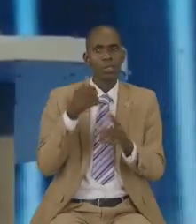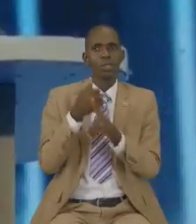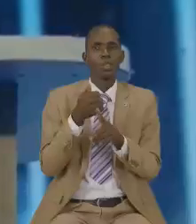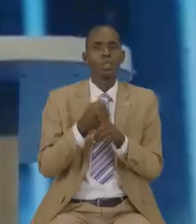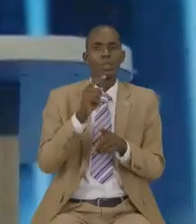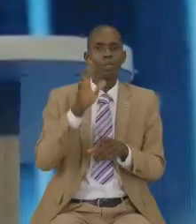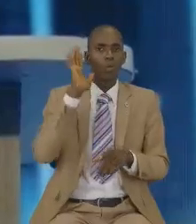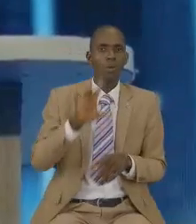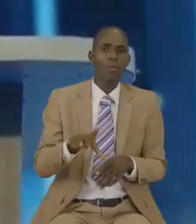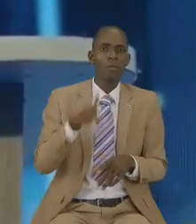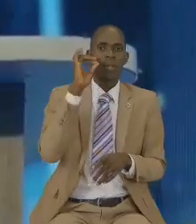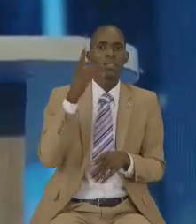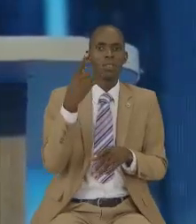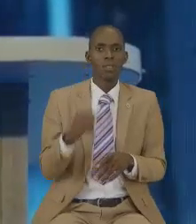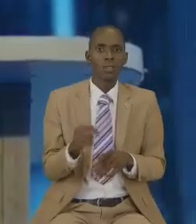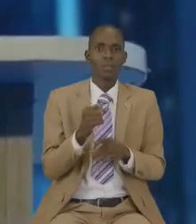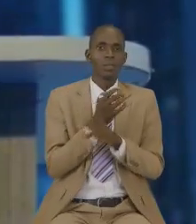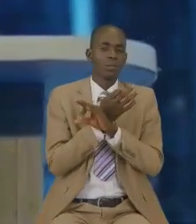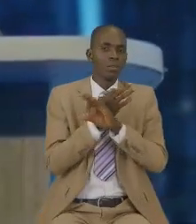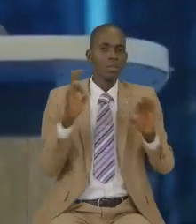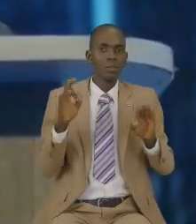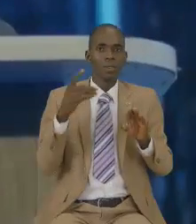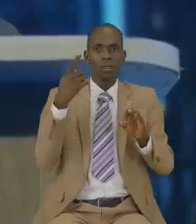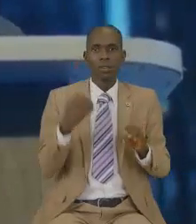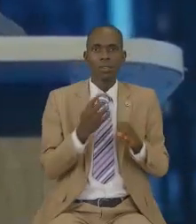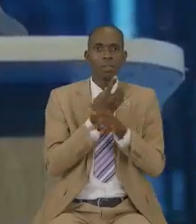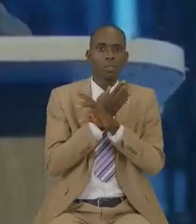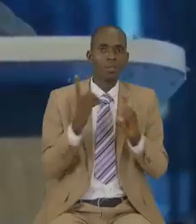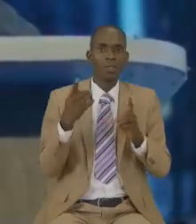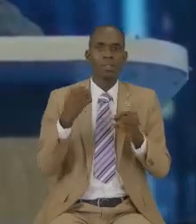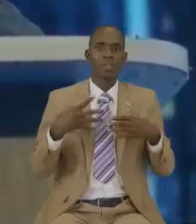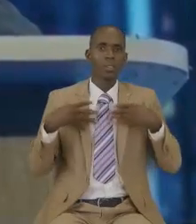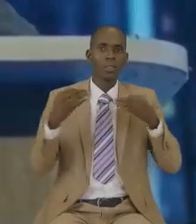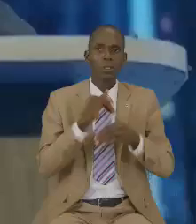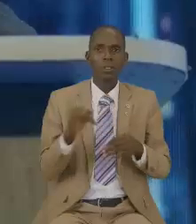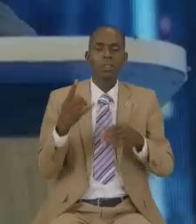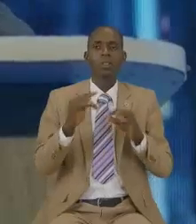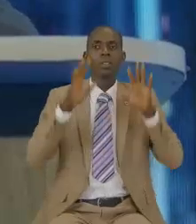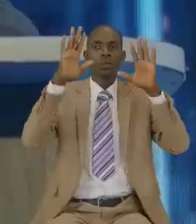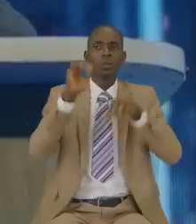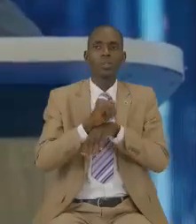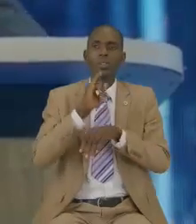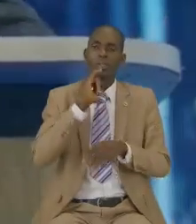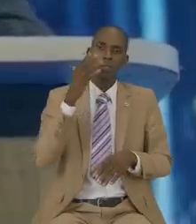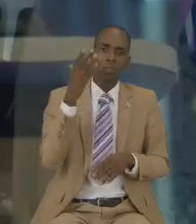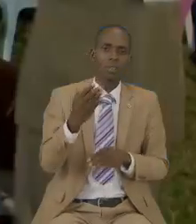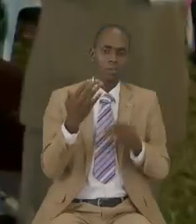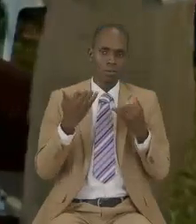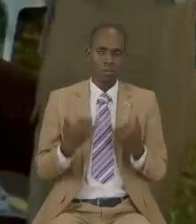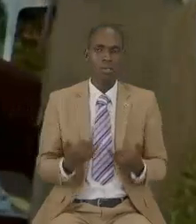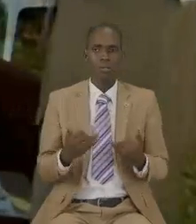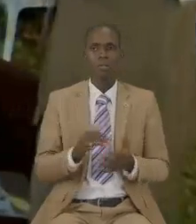you'll find the freedom, the deliverance, the healing, the miracle is there already.